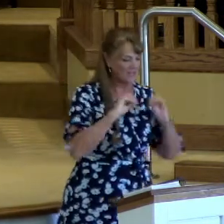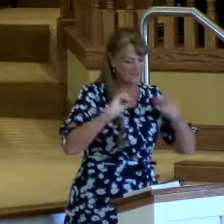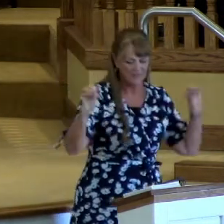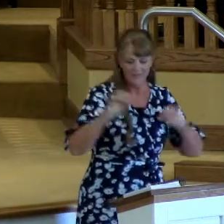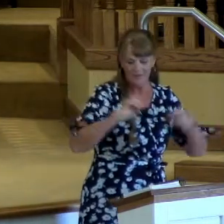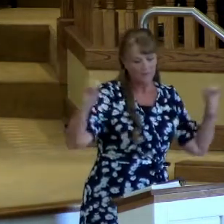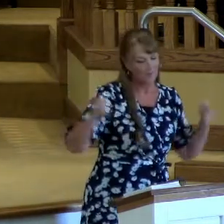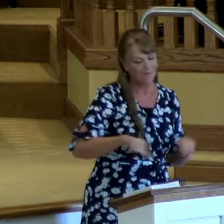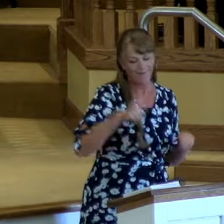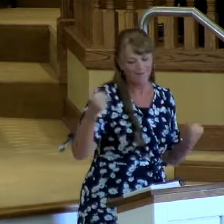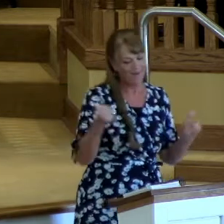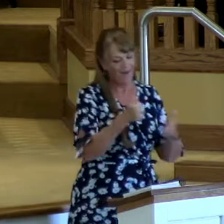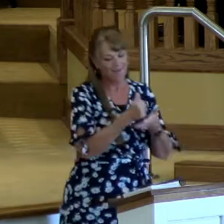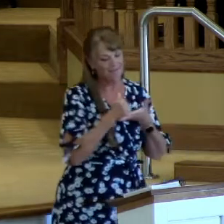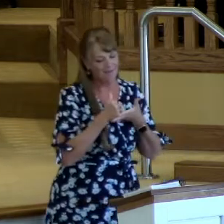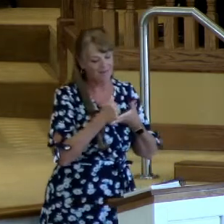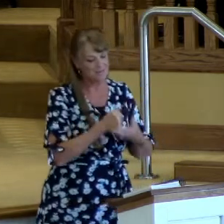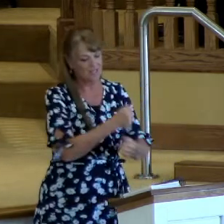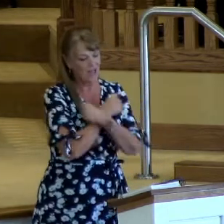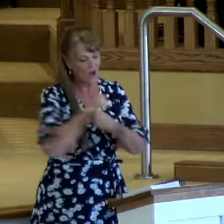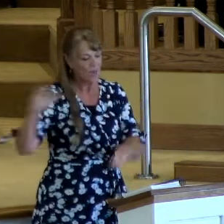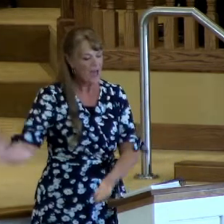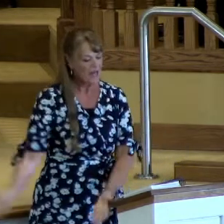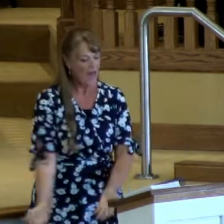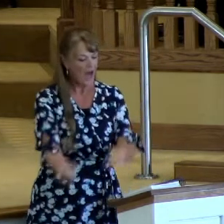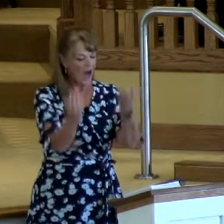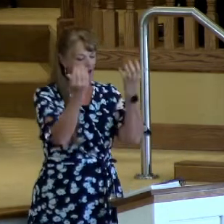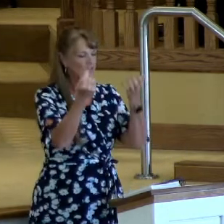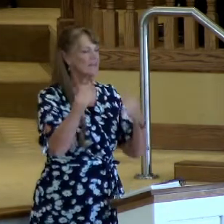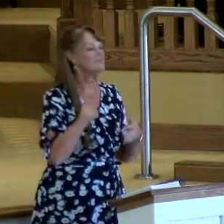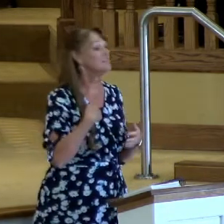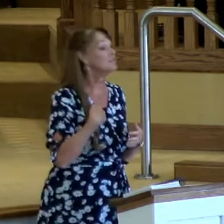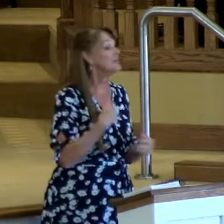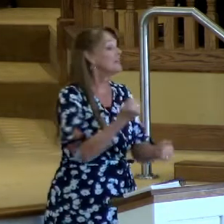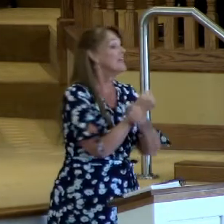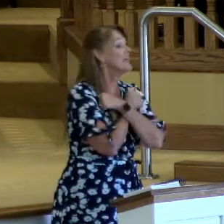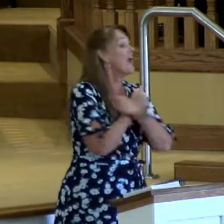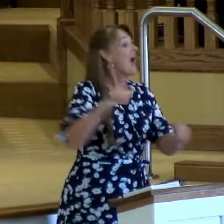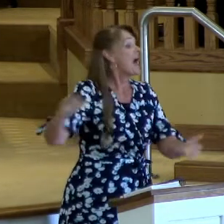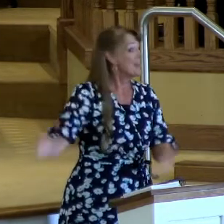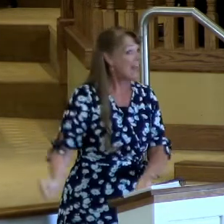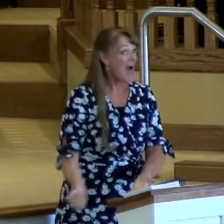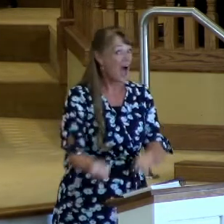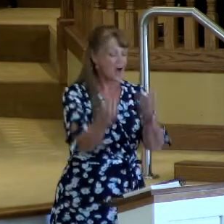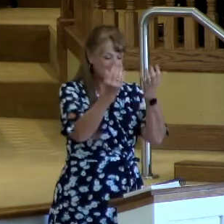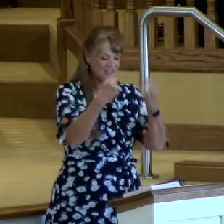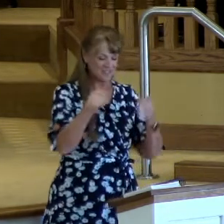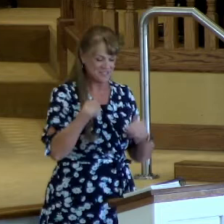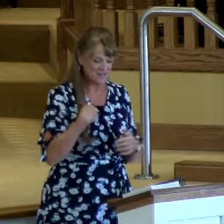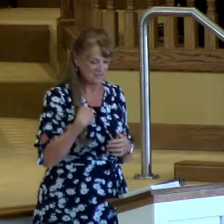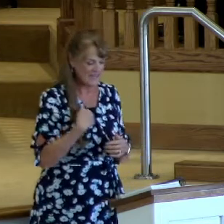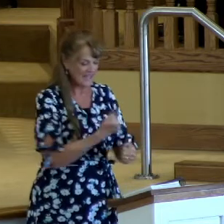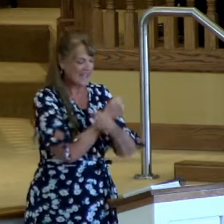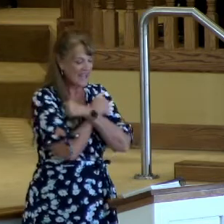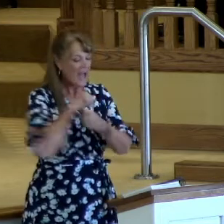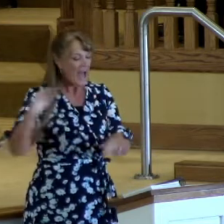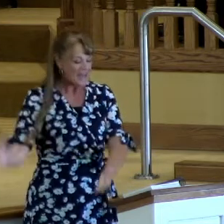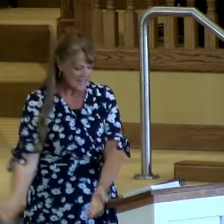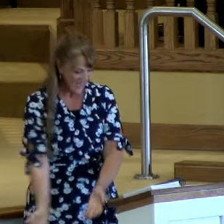me, when nothing else could help. Love lifted me, love lifted